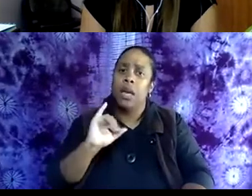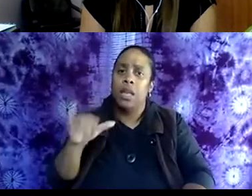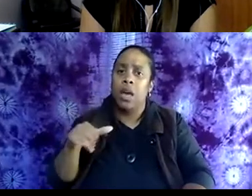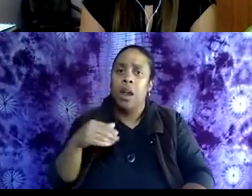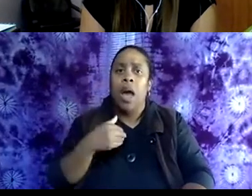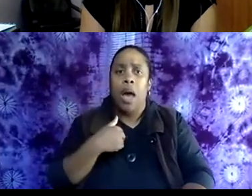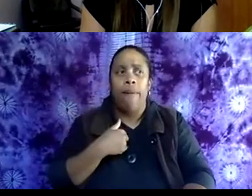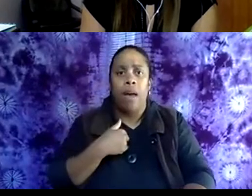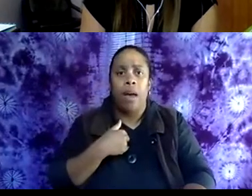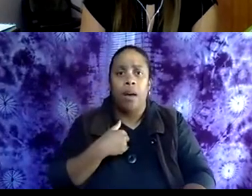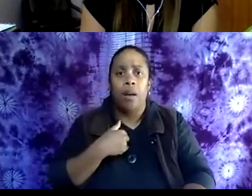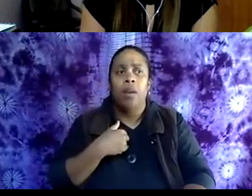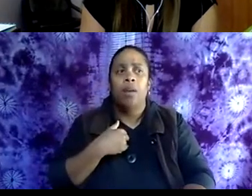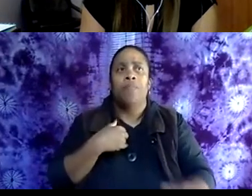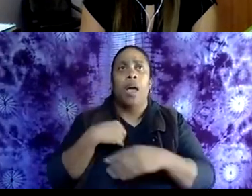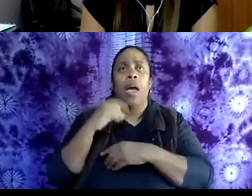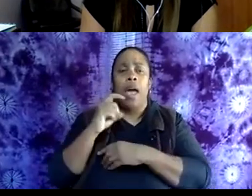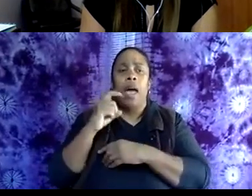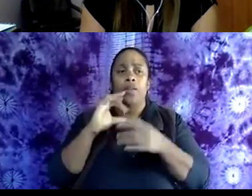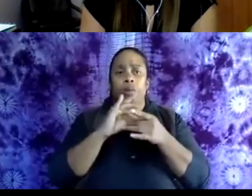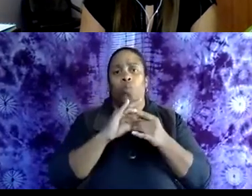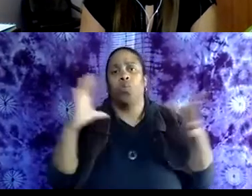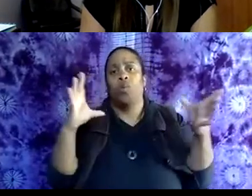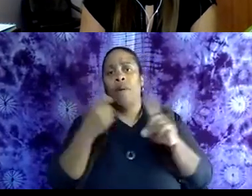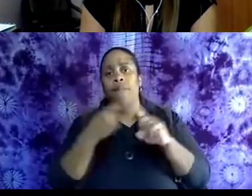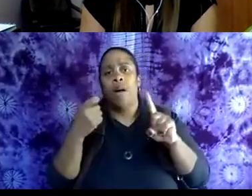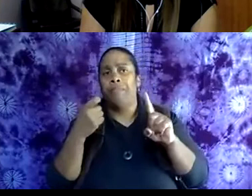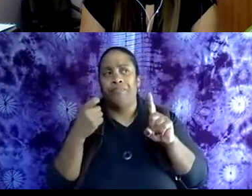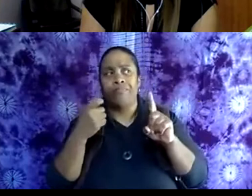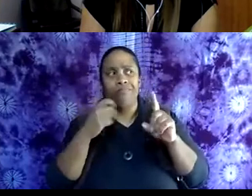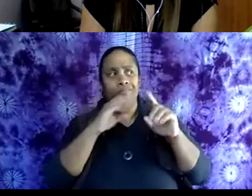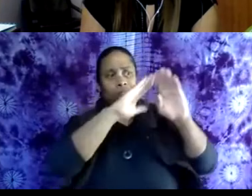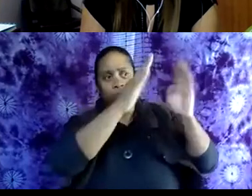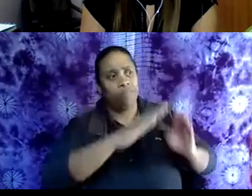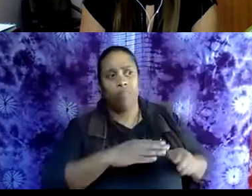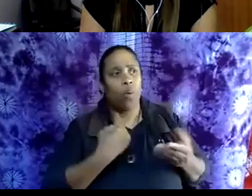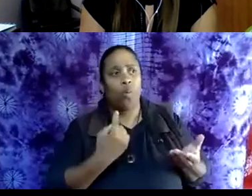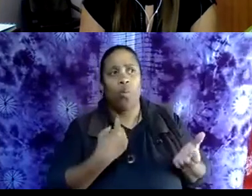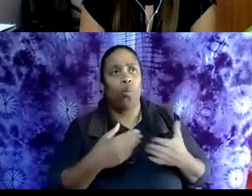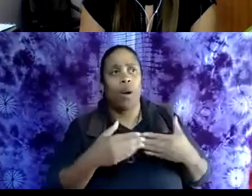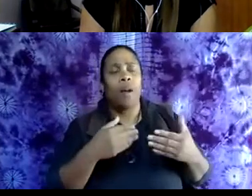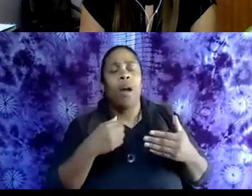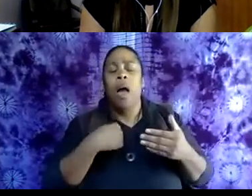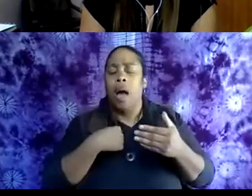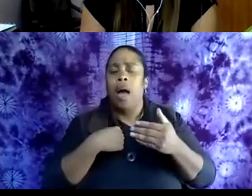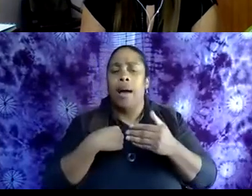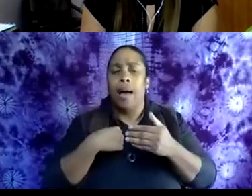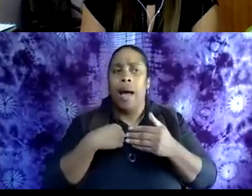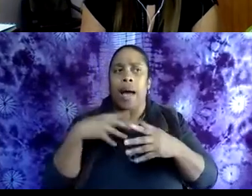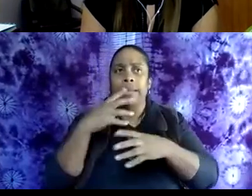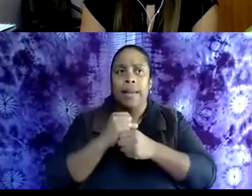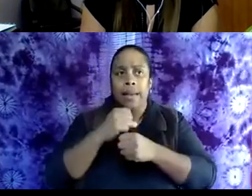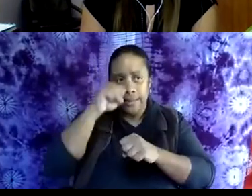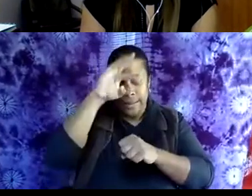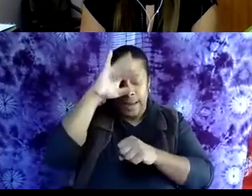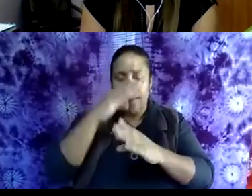had to create a disconnect from that, and I've taken psychic protection more seriously as the